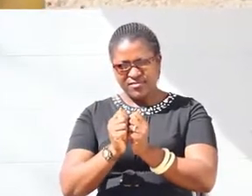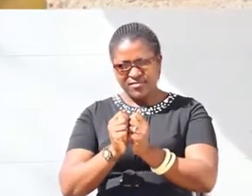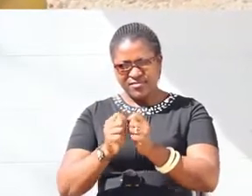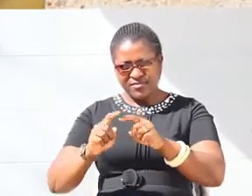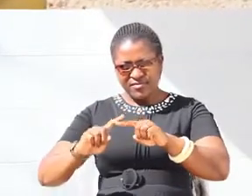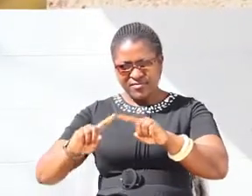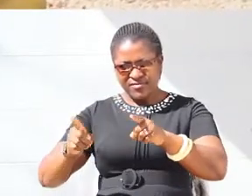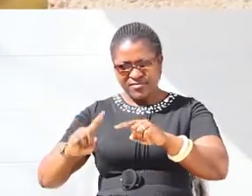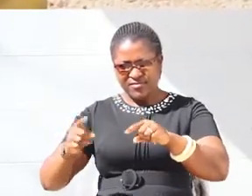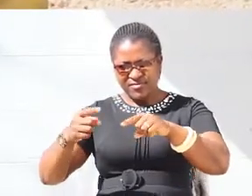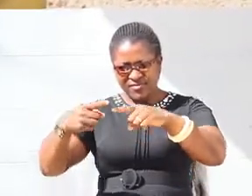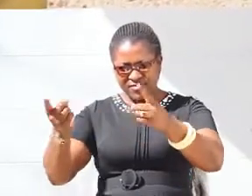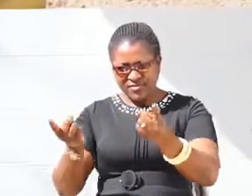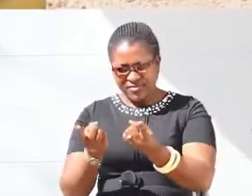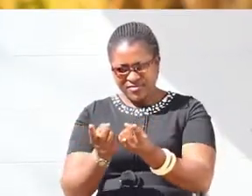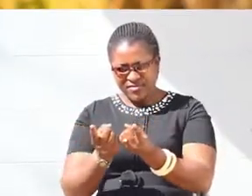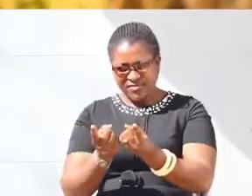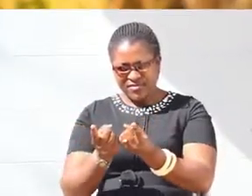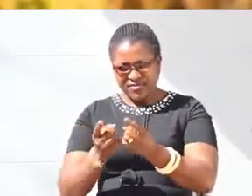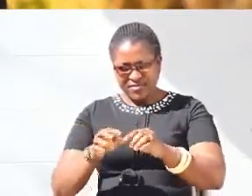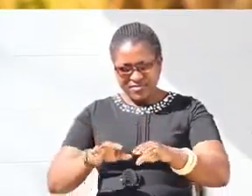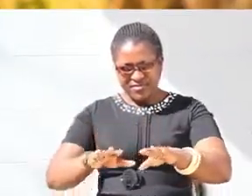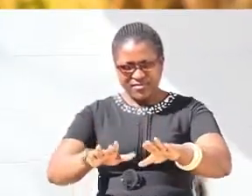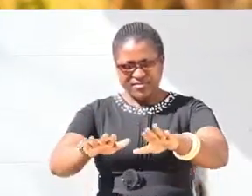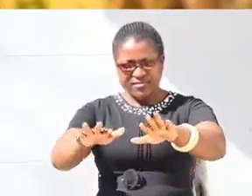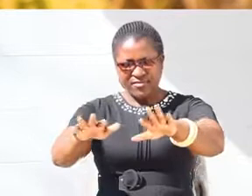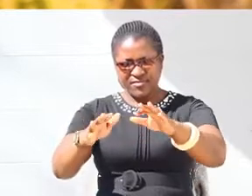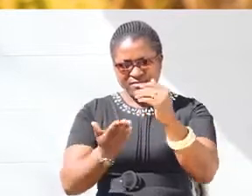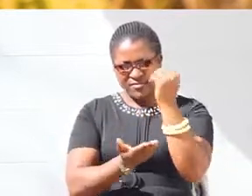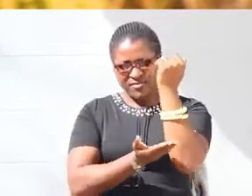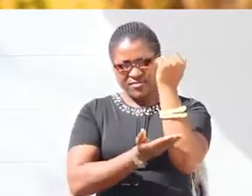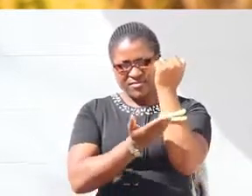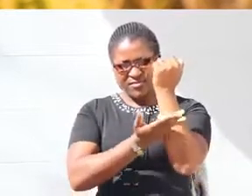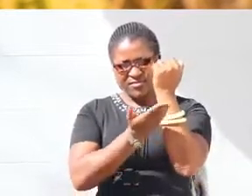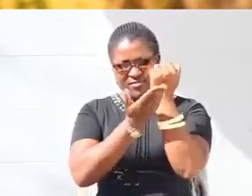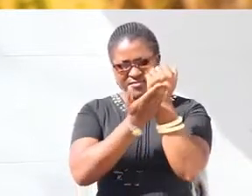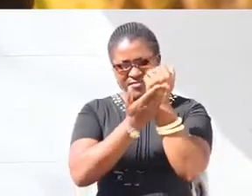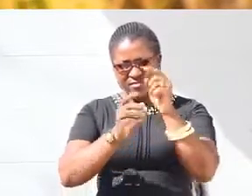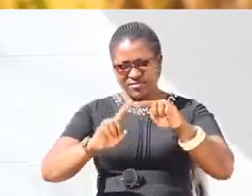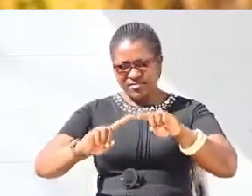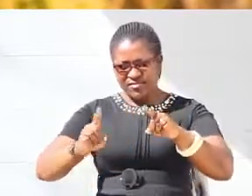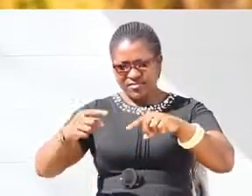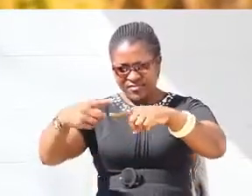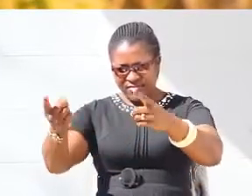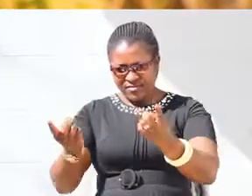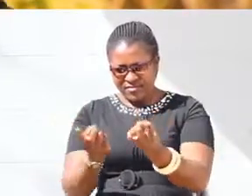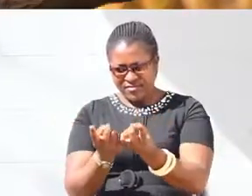Maliba casa luna, luhati sene, suelo pelea. Maliba casa